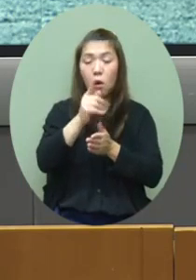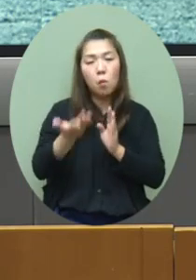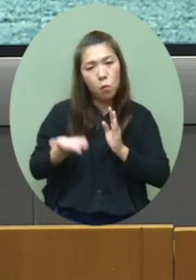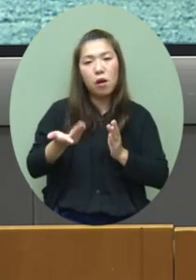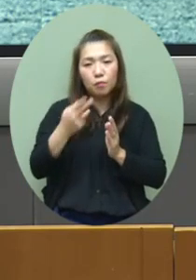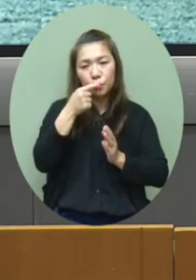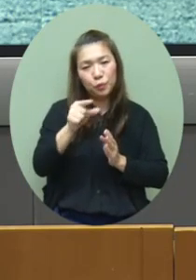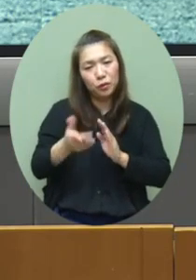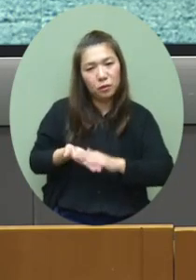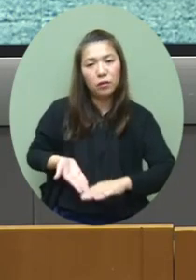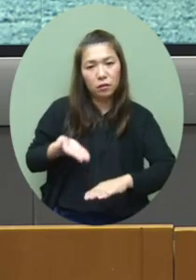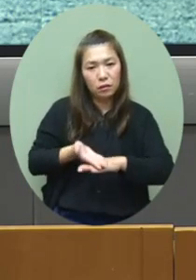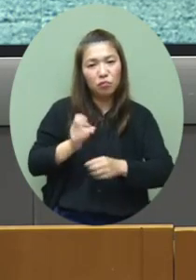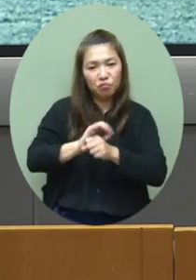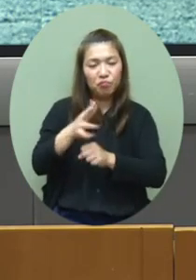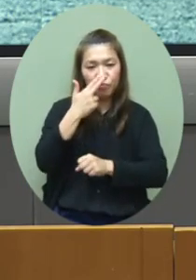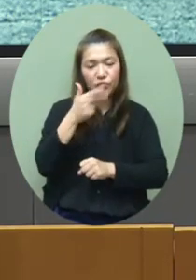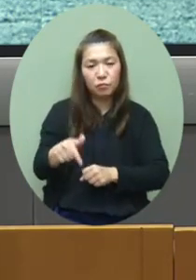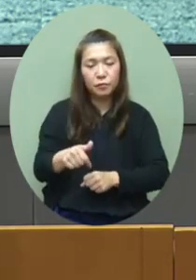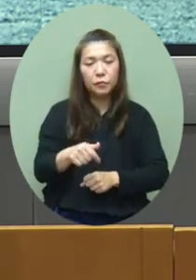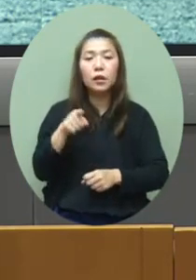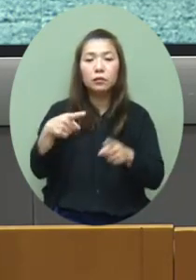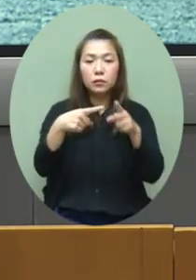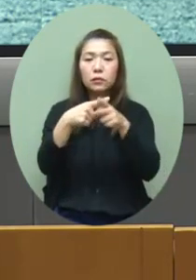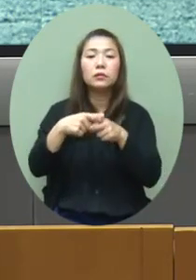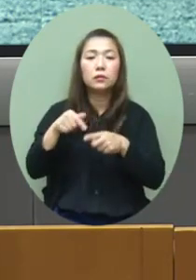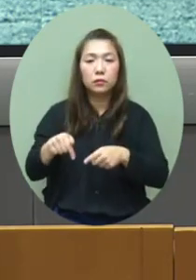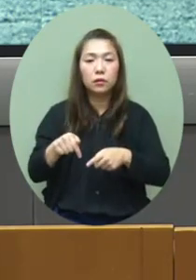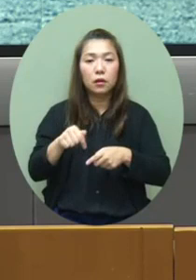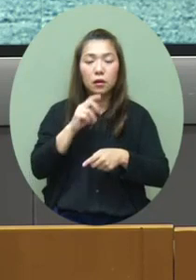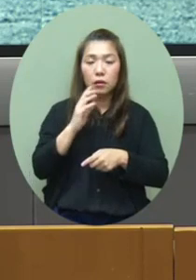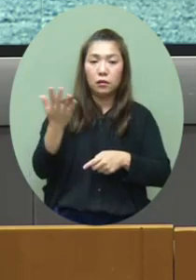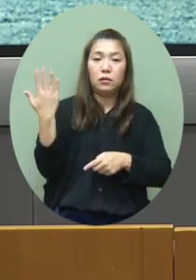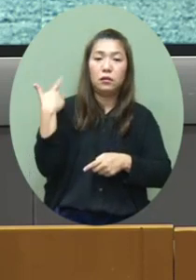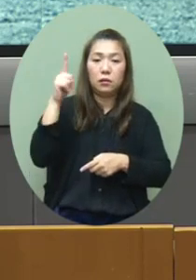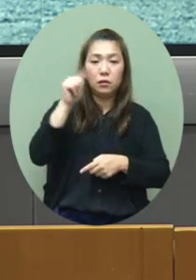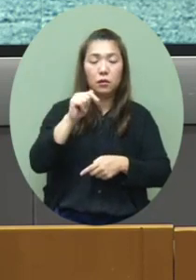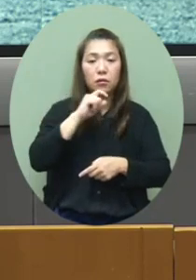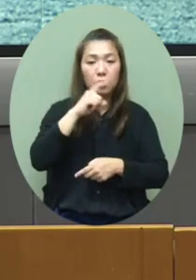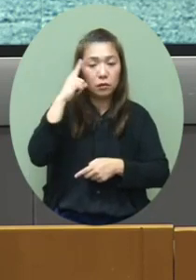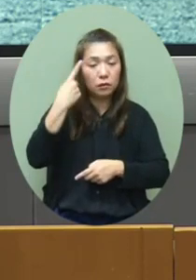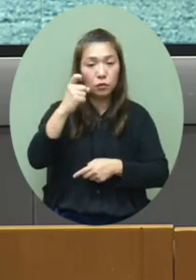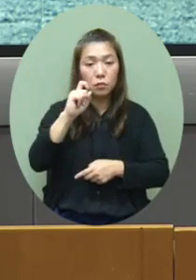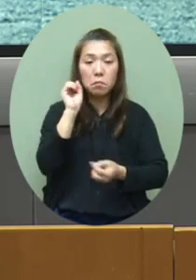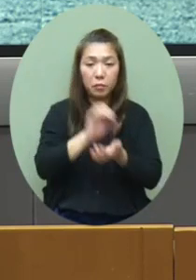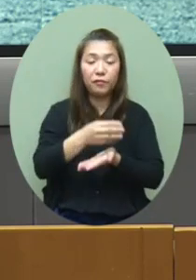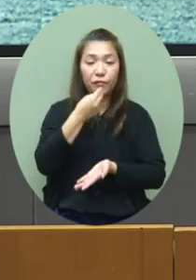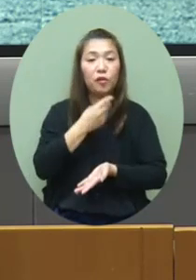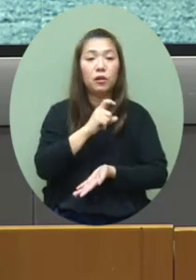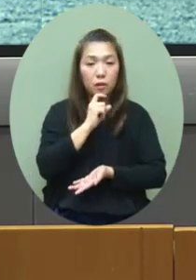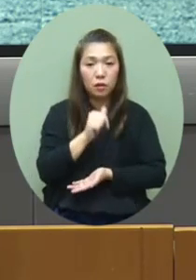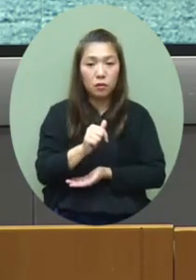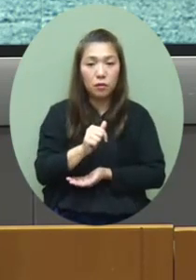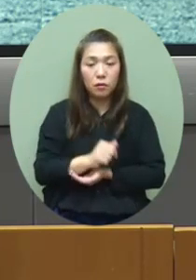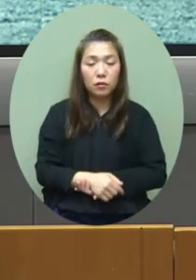she or he has also a history of infection in the past 90 days we will allow her or him